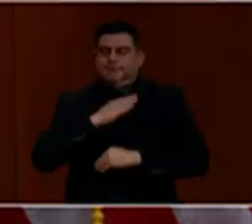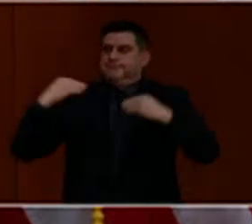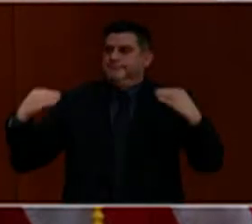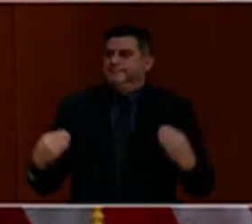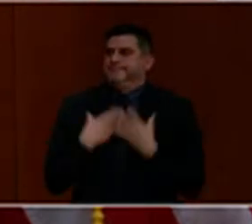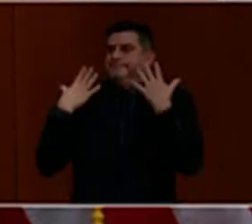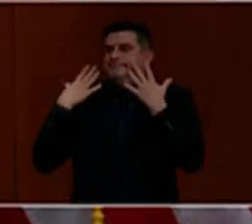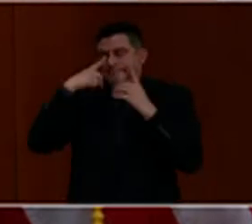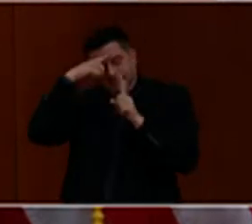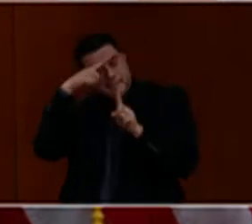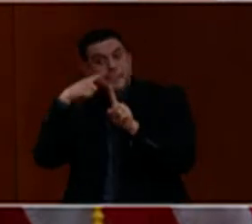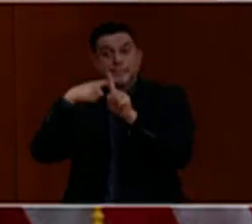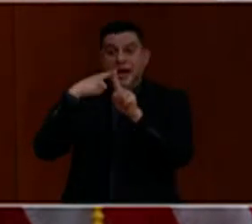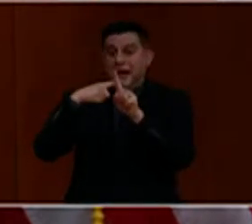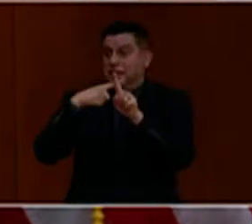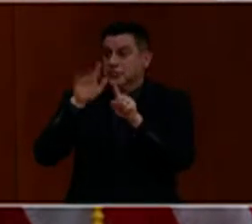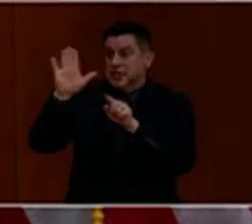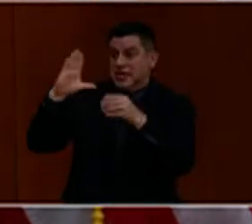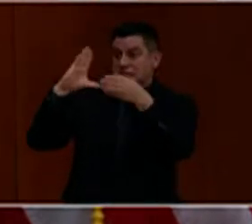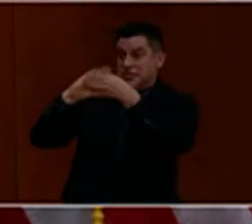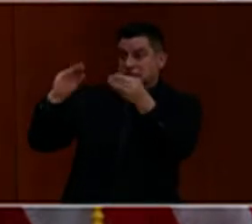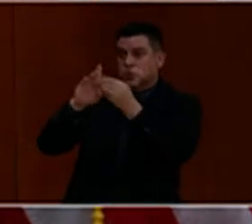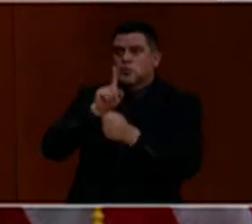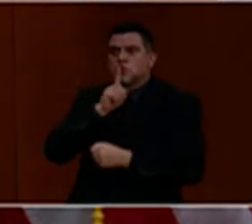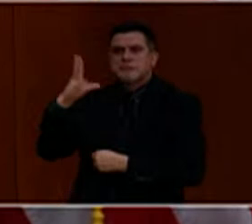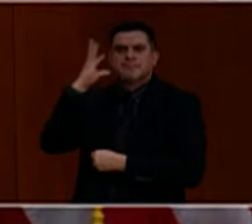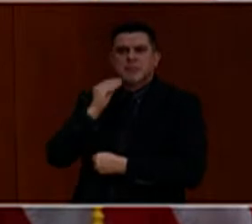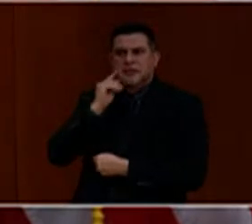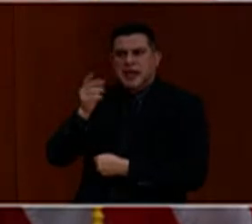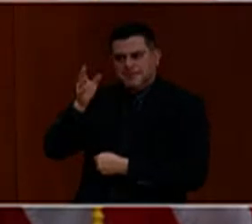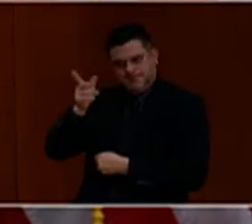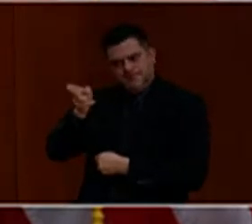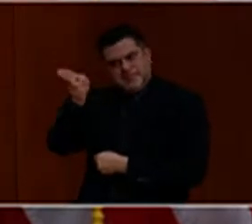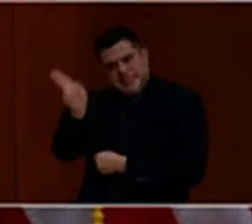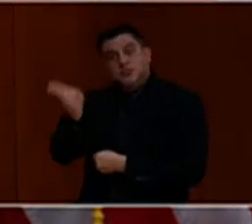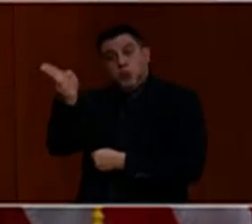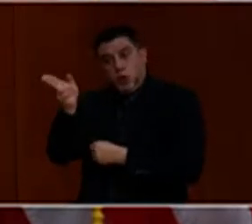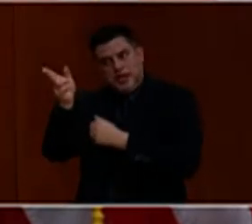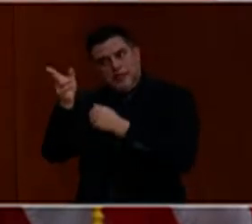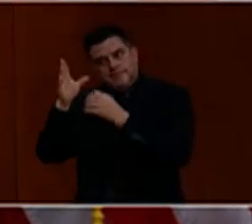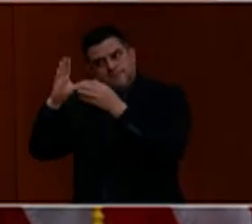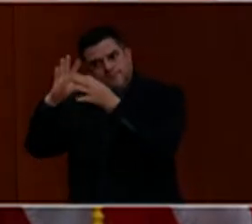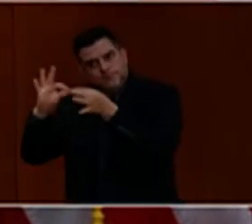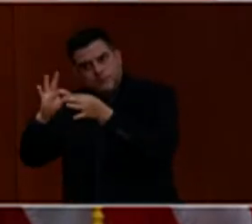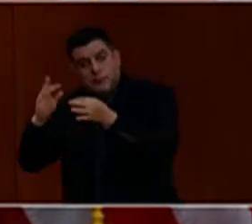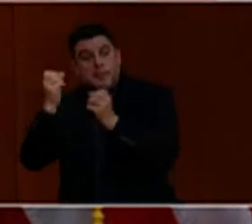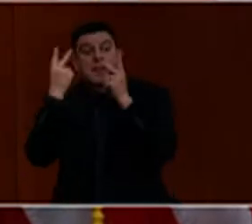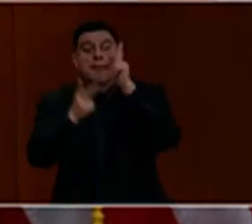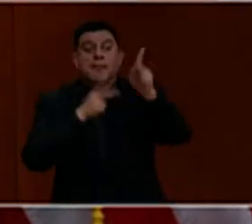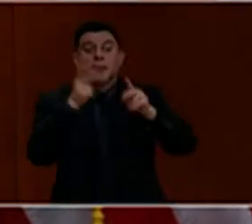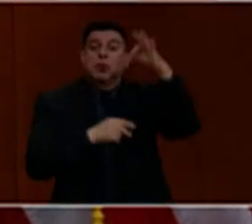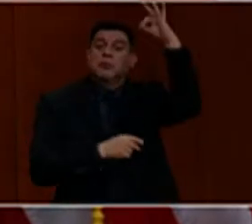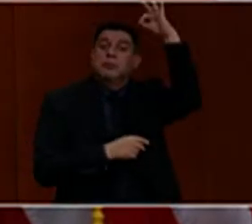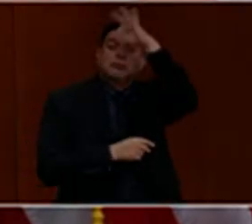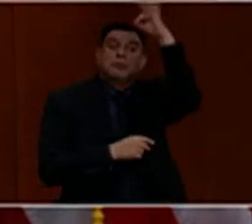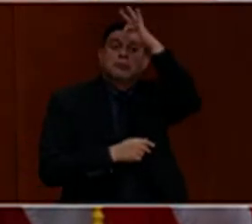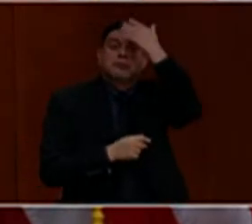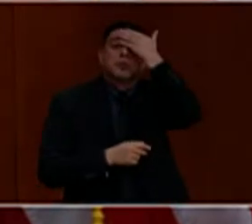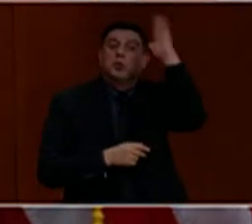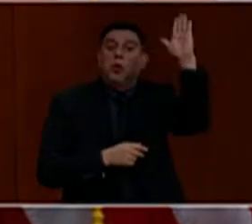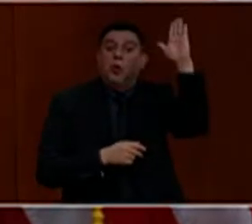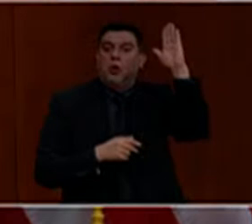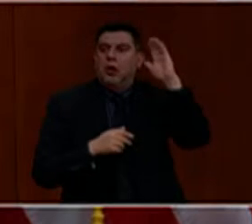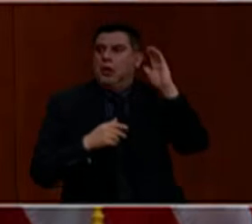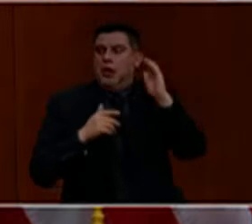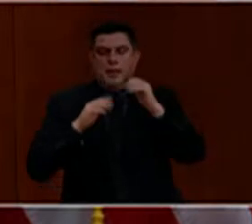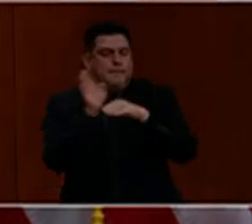people. You know, not everyone even knows about convalescent plasma. Right. We've talked about it. We try to get the message out, but, you know, people are busy. They got other irons in the fire.